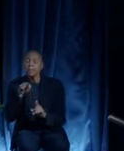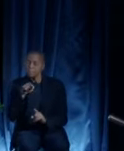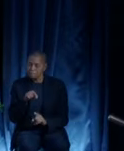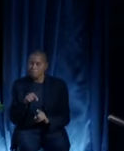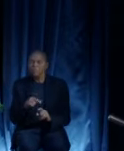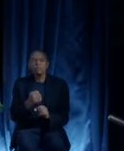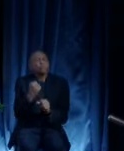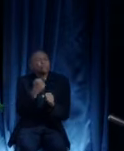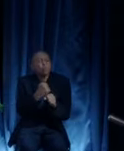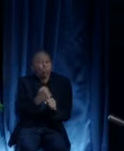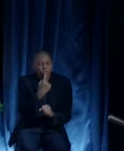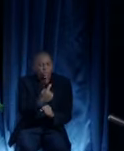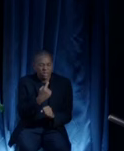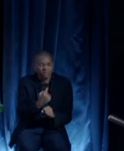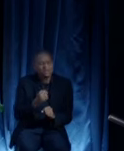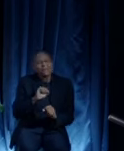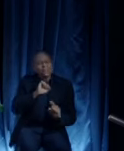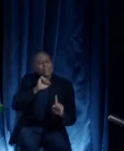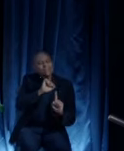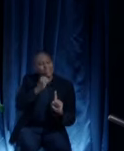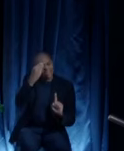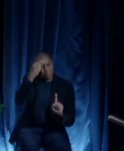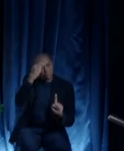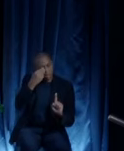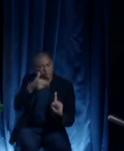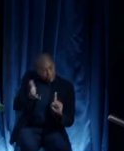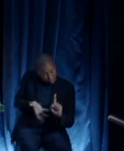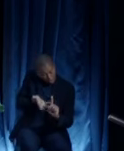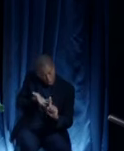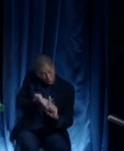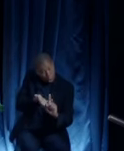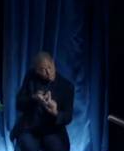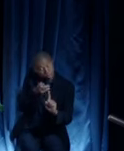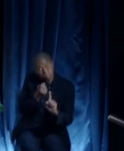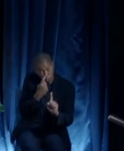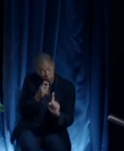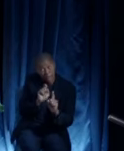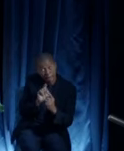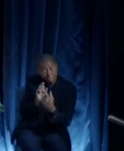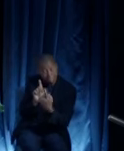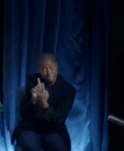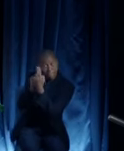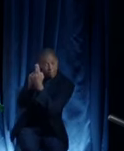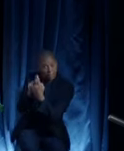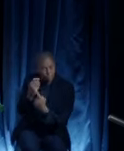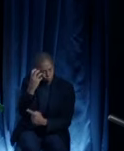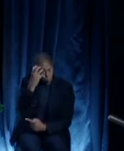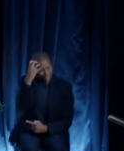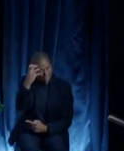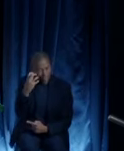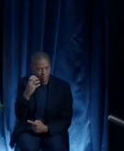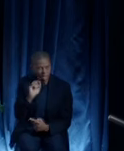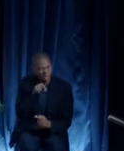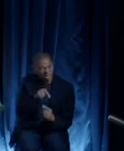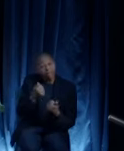series by his mother, which is, I don't know how true that is. Mm. But he kind of worms his way into the court of King